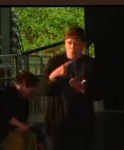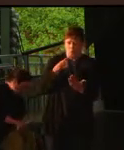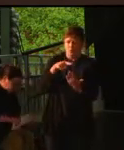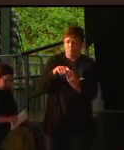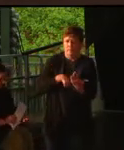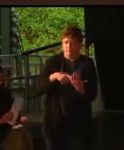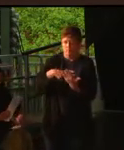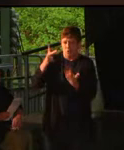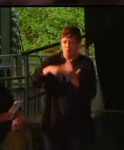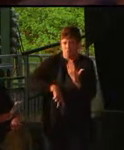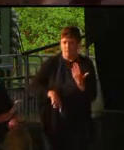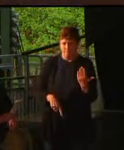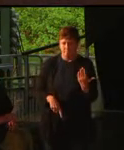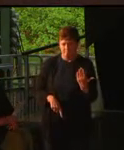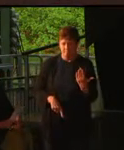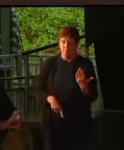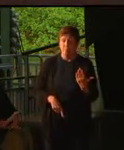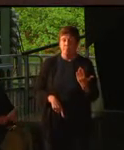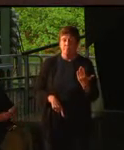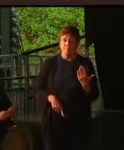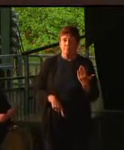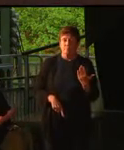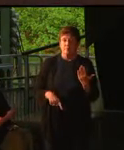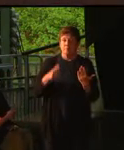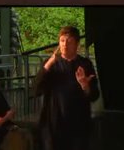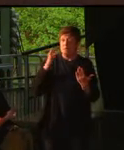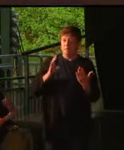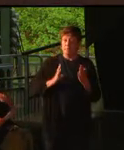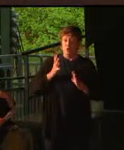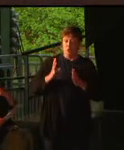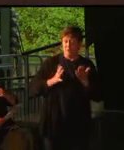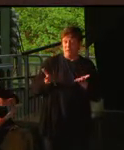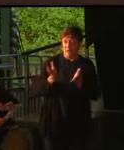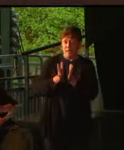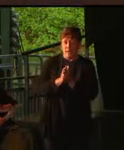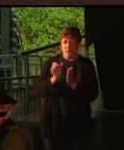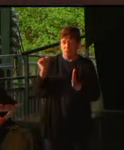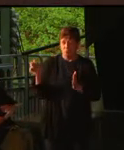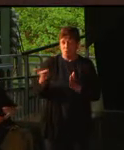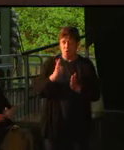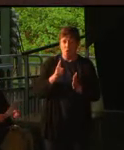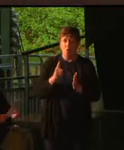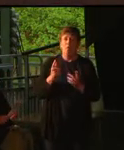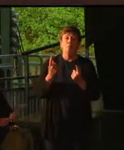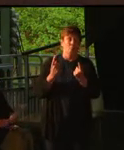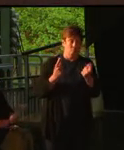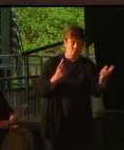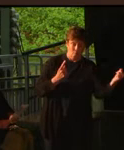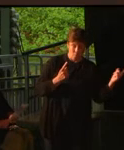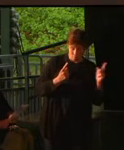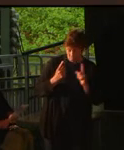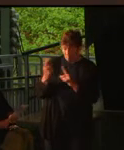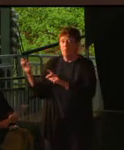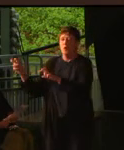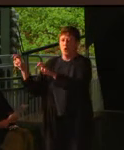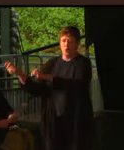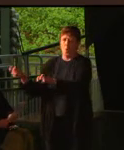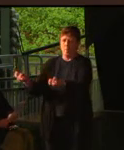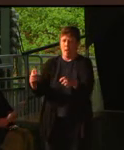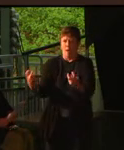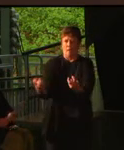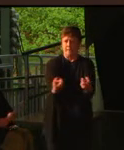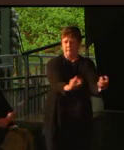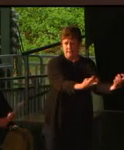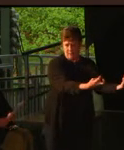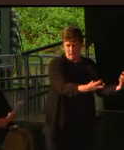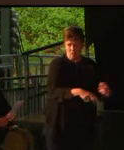program. Out of courtesy, I ask that all our graduates return to their seats after crossing the